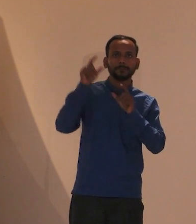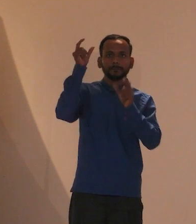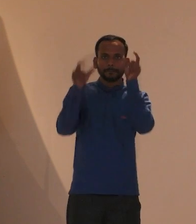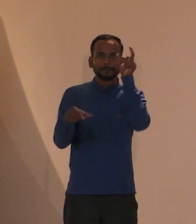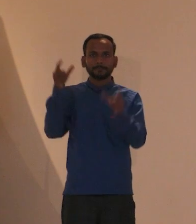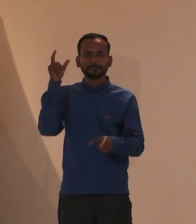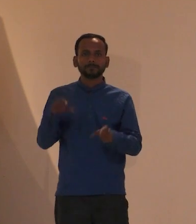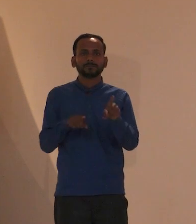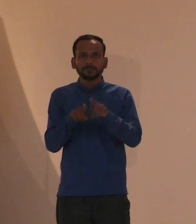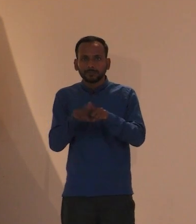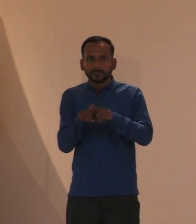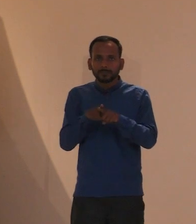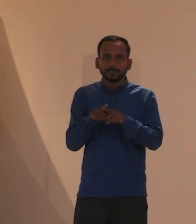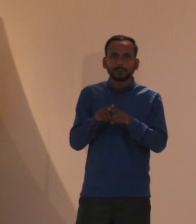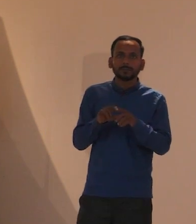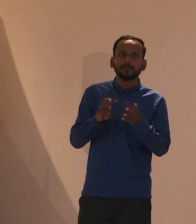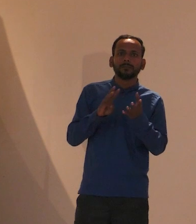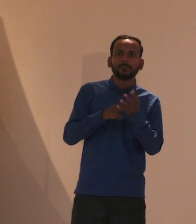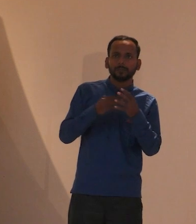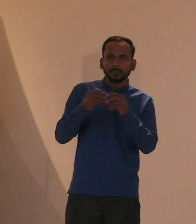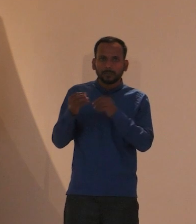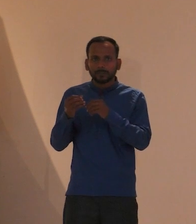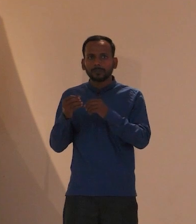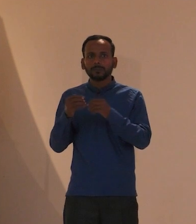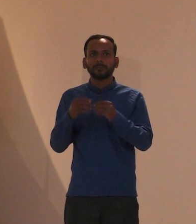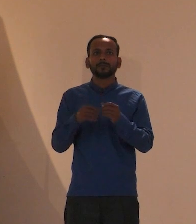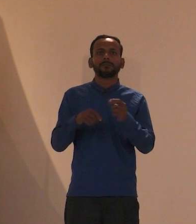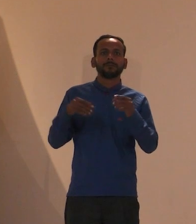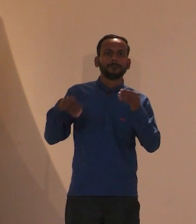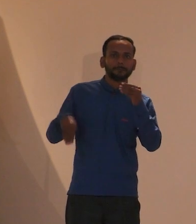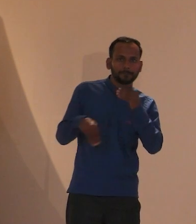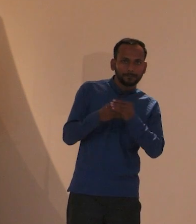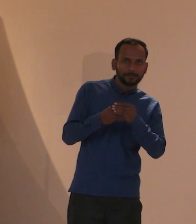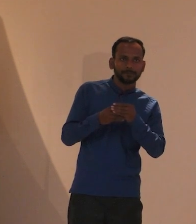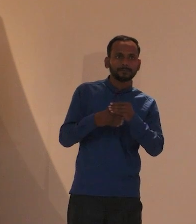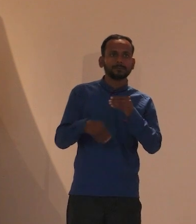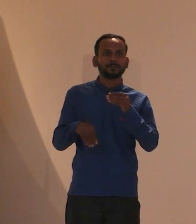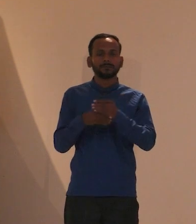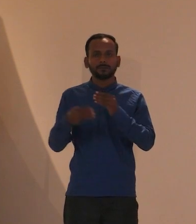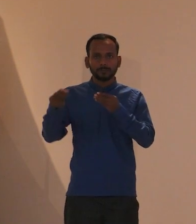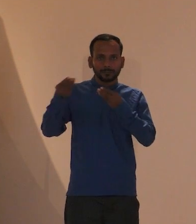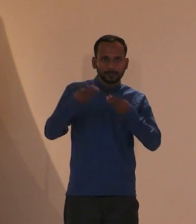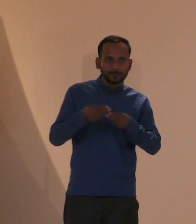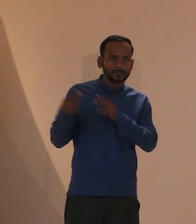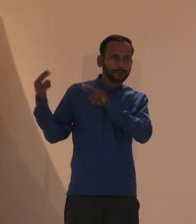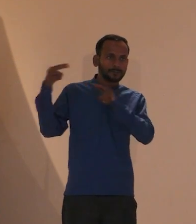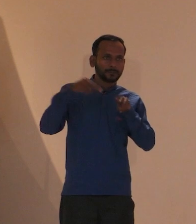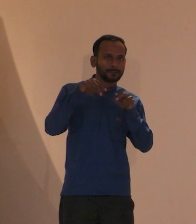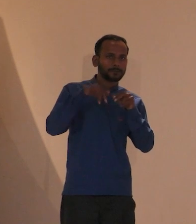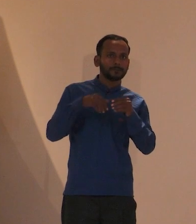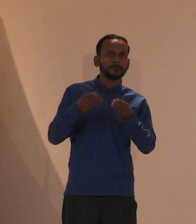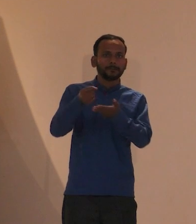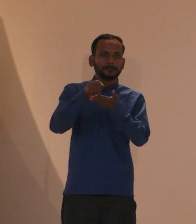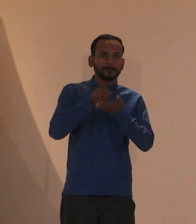people like Mario Miranda, who was part of INTAC, who roped in INTAC to come and help